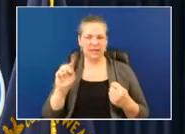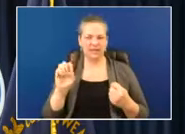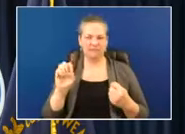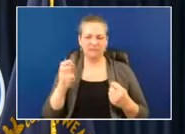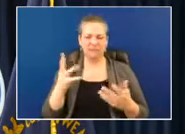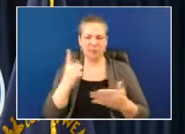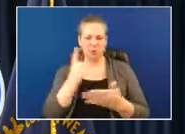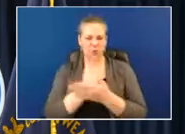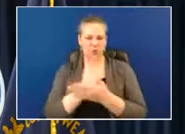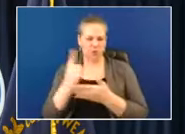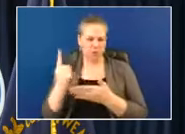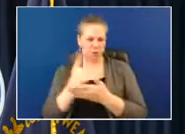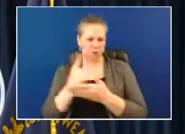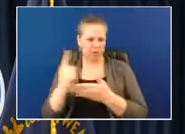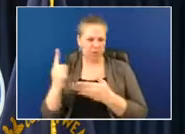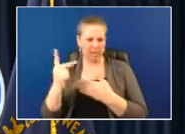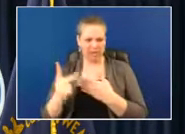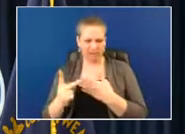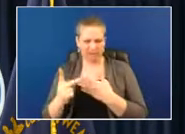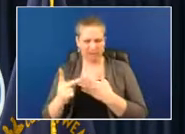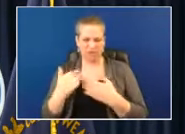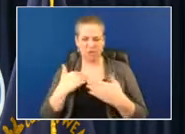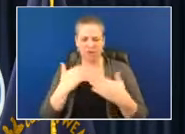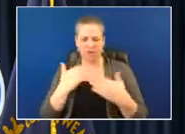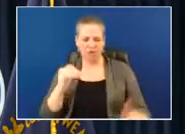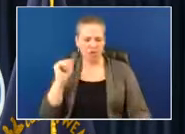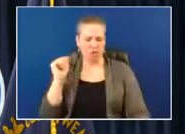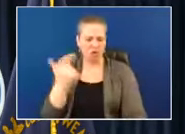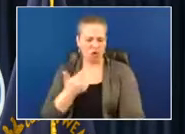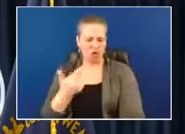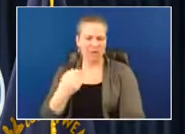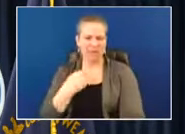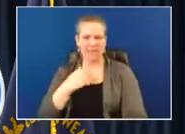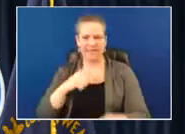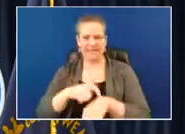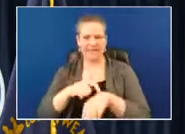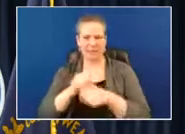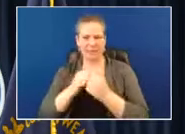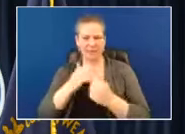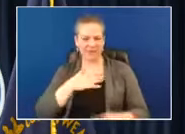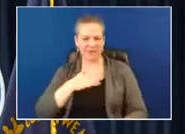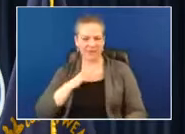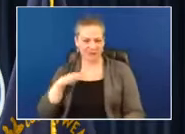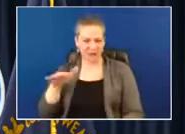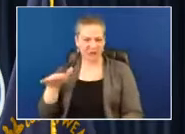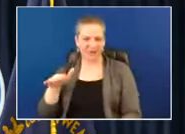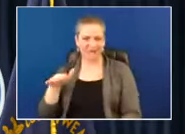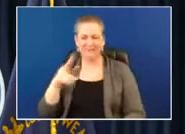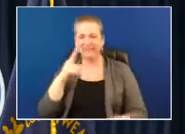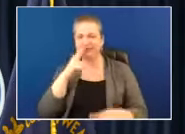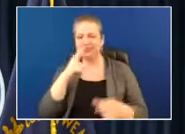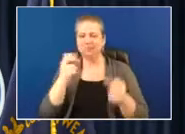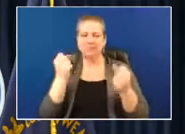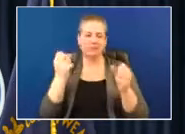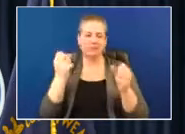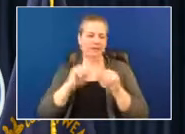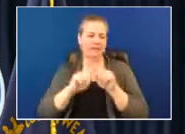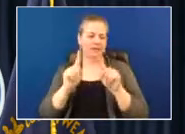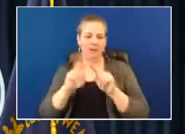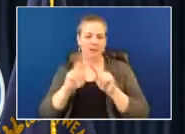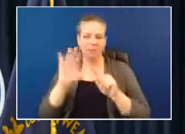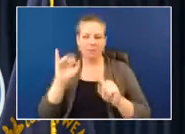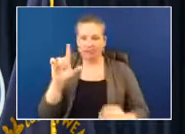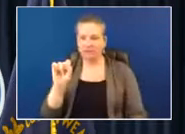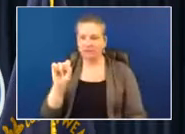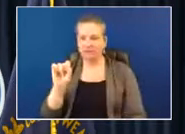half. I want to thank everybody for giving me a little time with my kids and to read through hundreds upon hundreds of bills that, given the